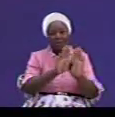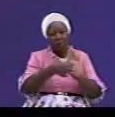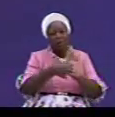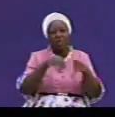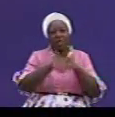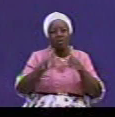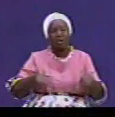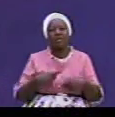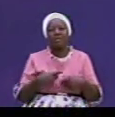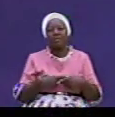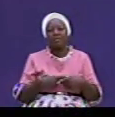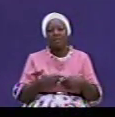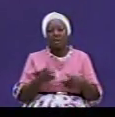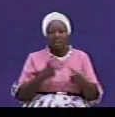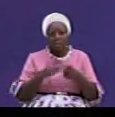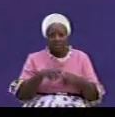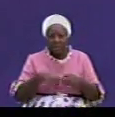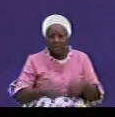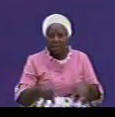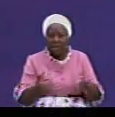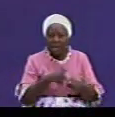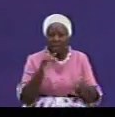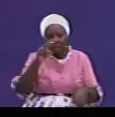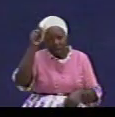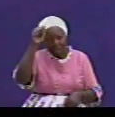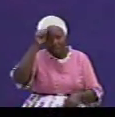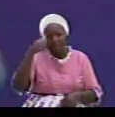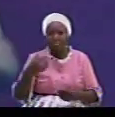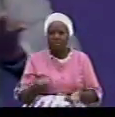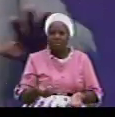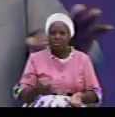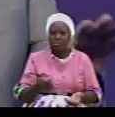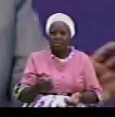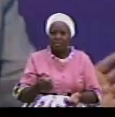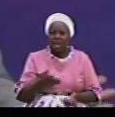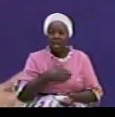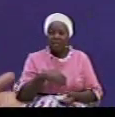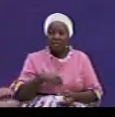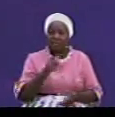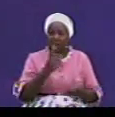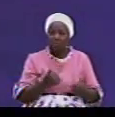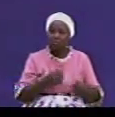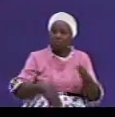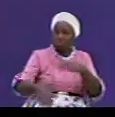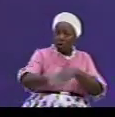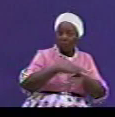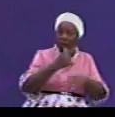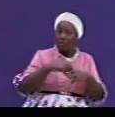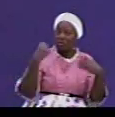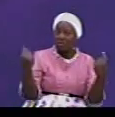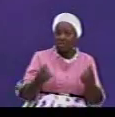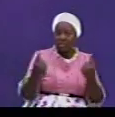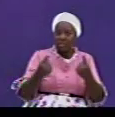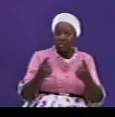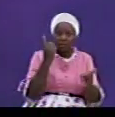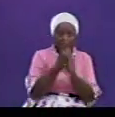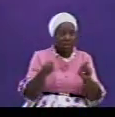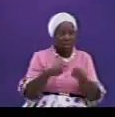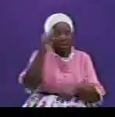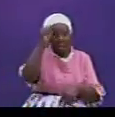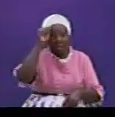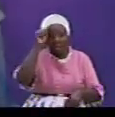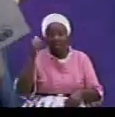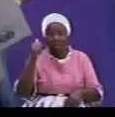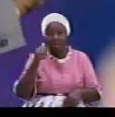life. And you're still like Adam. And you cover your transgression as Adam